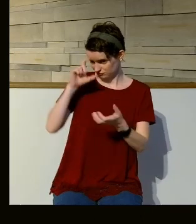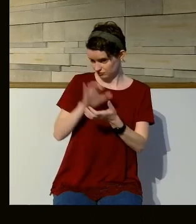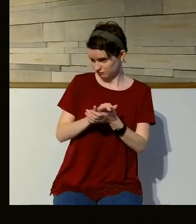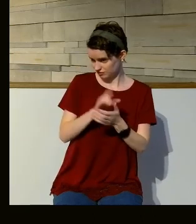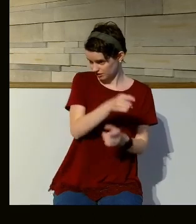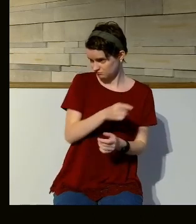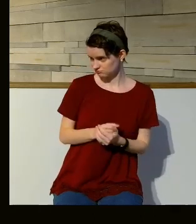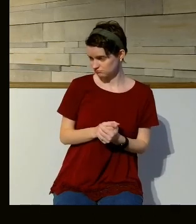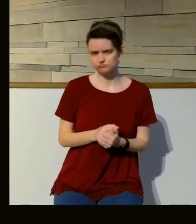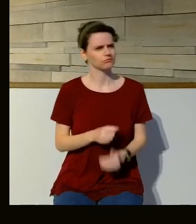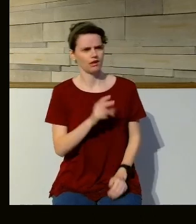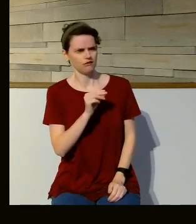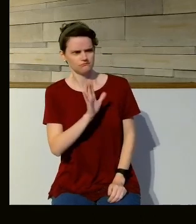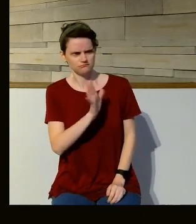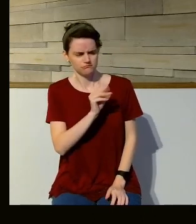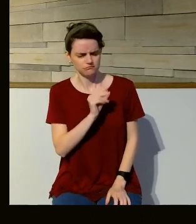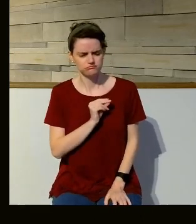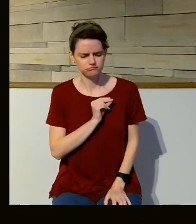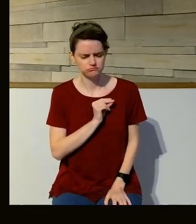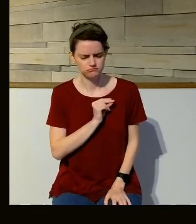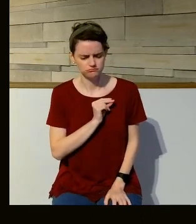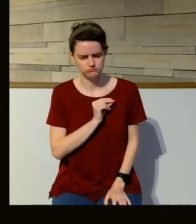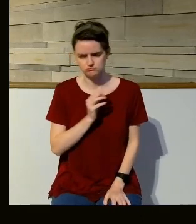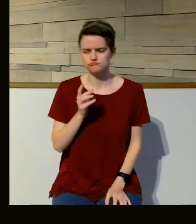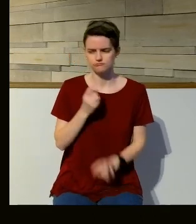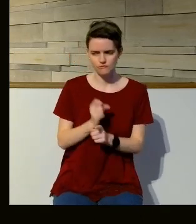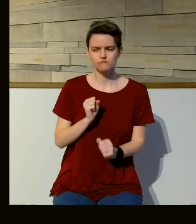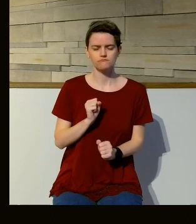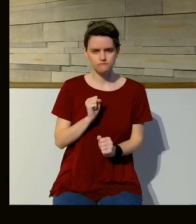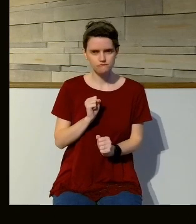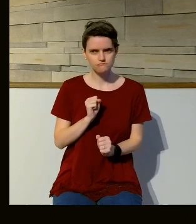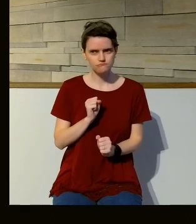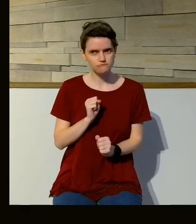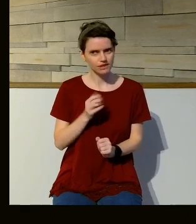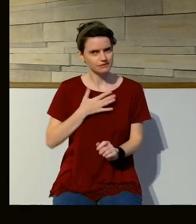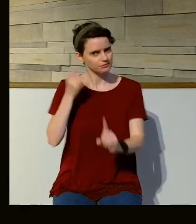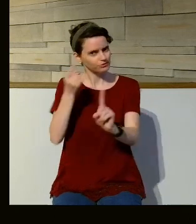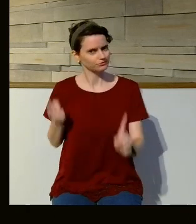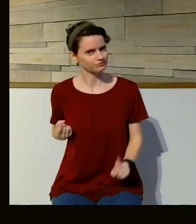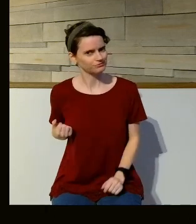Islam? And he said, no, of course not. I said, right. That's kind of my point.